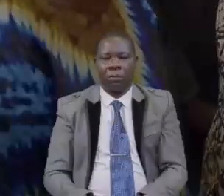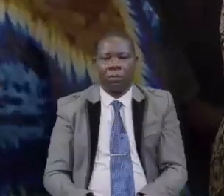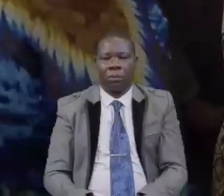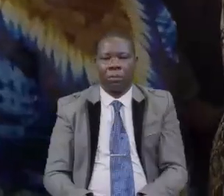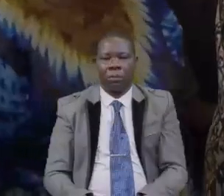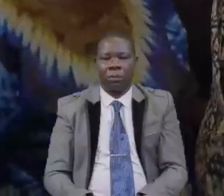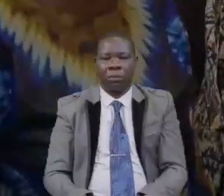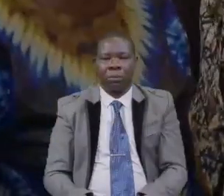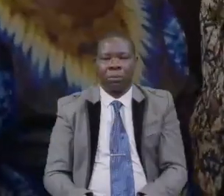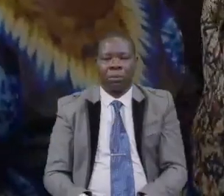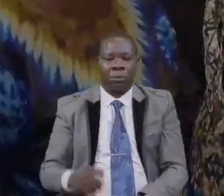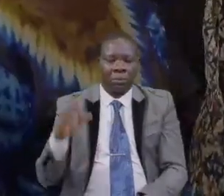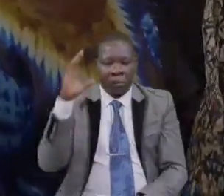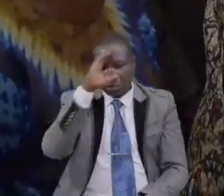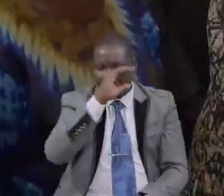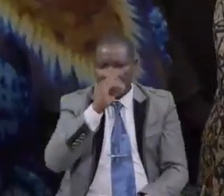misrepresentation,